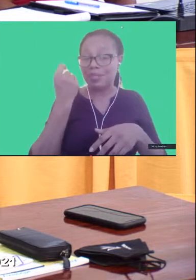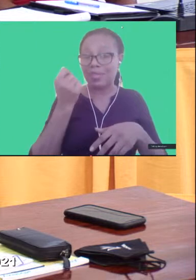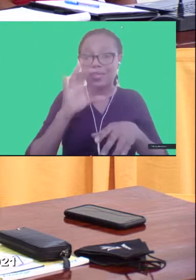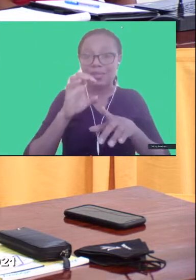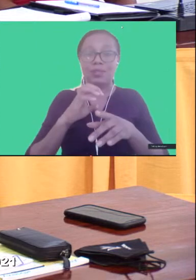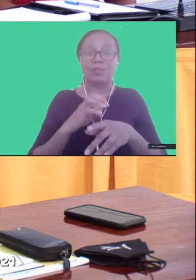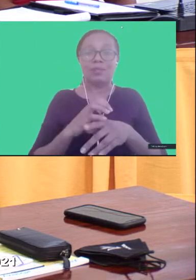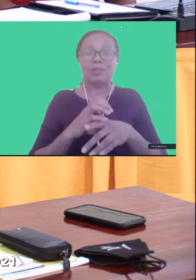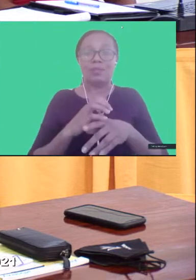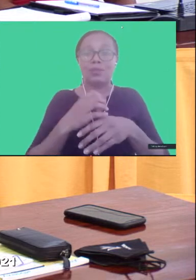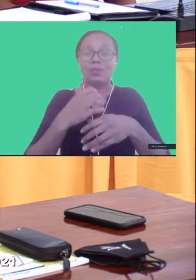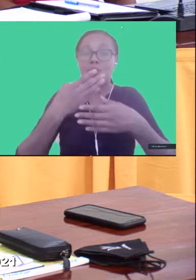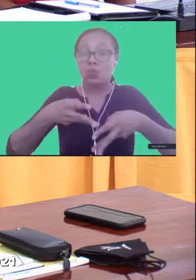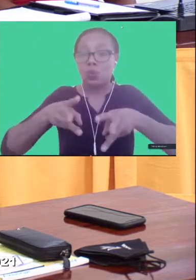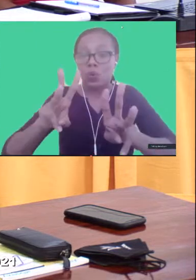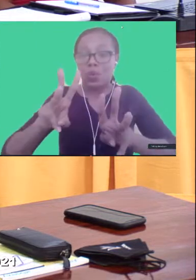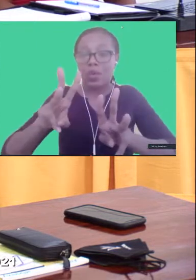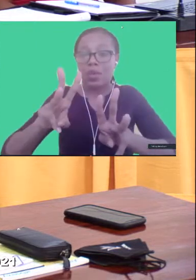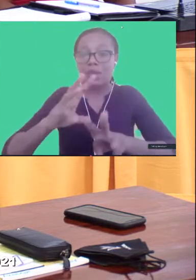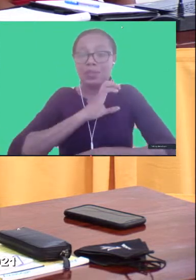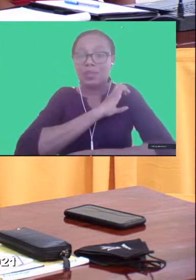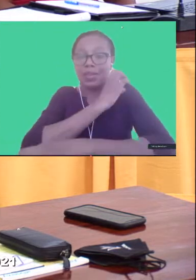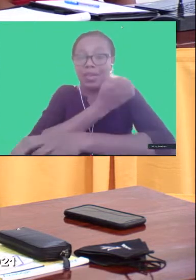that there is not